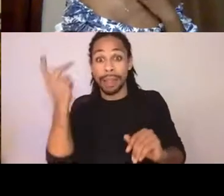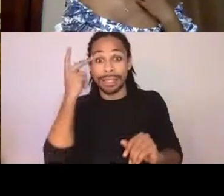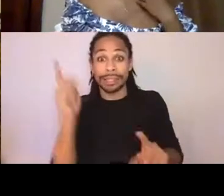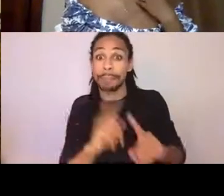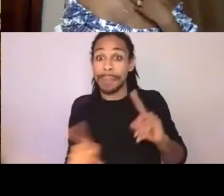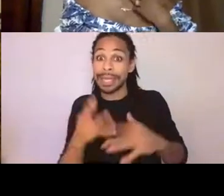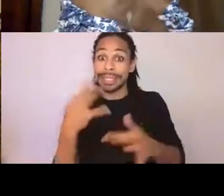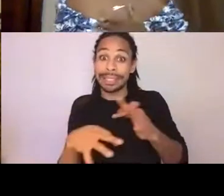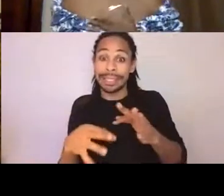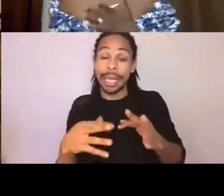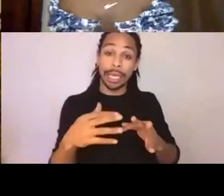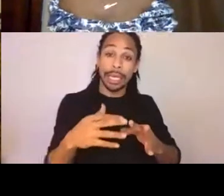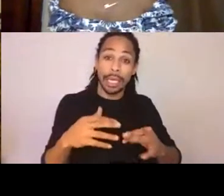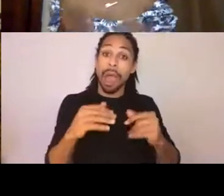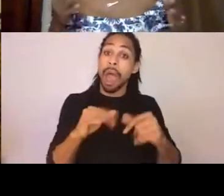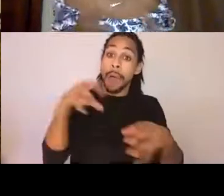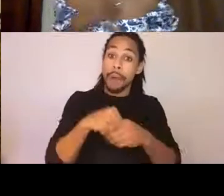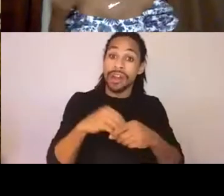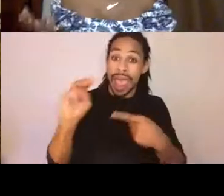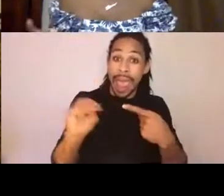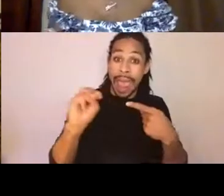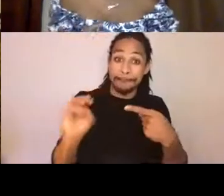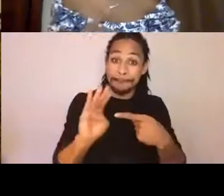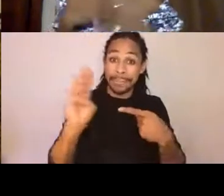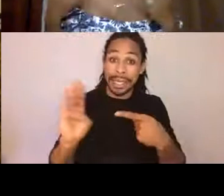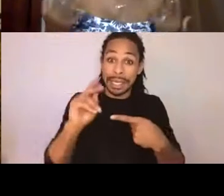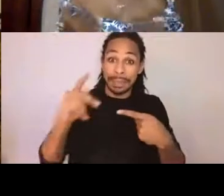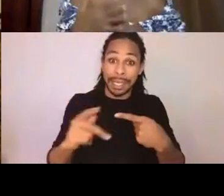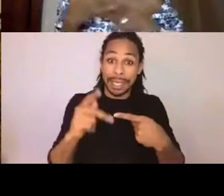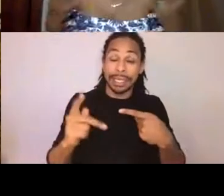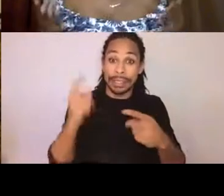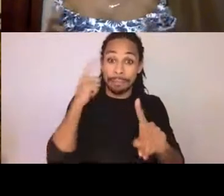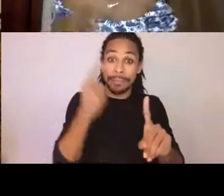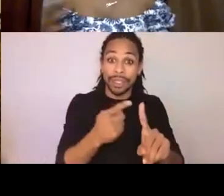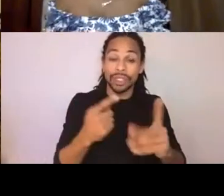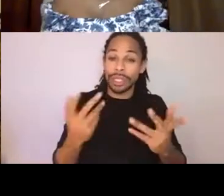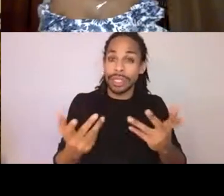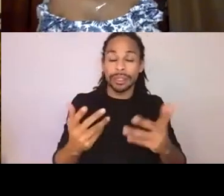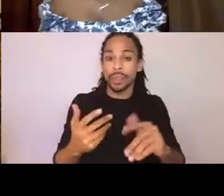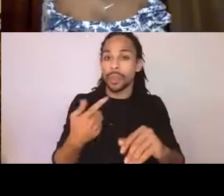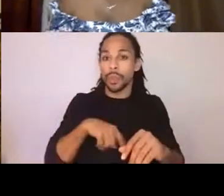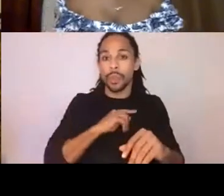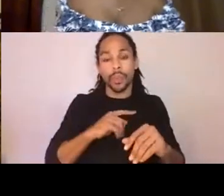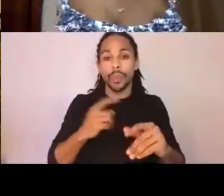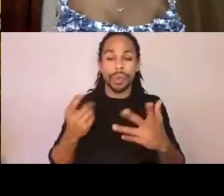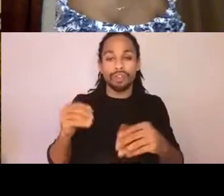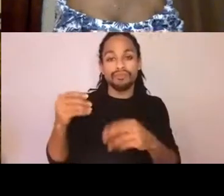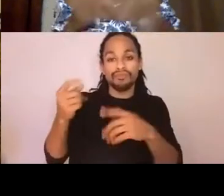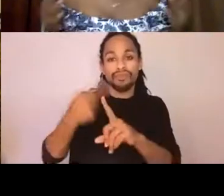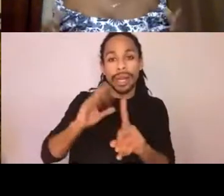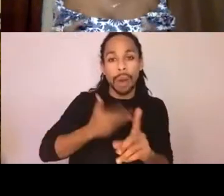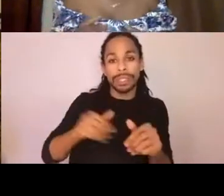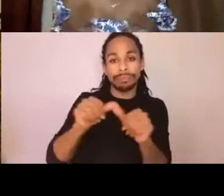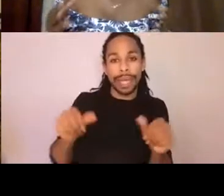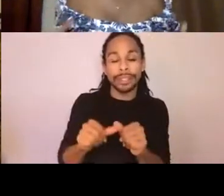you know, a part of NBT's mission is that we subsidize our space and rent it to local community organizations that